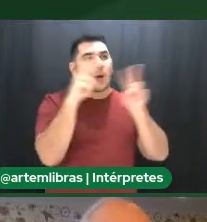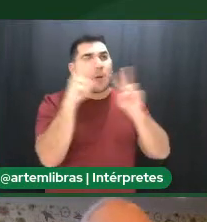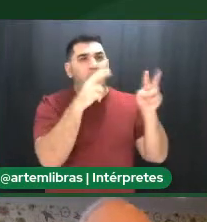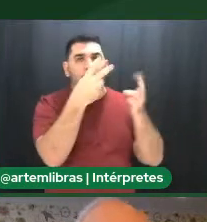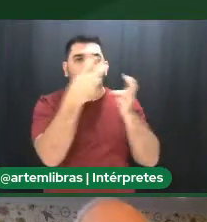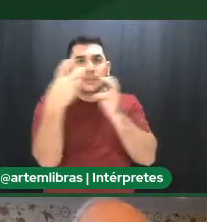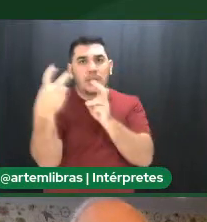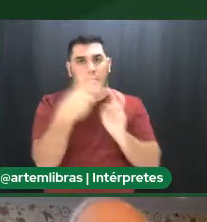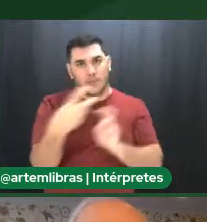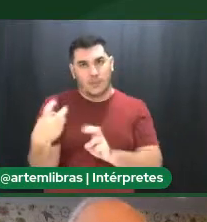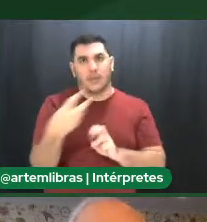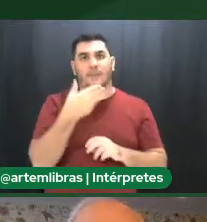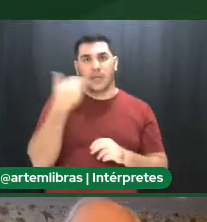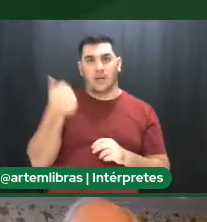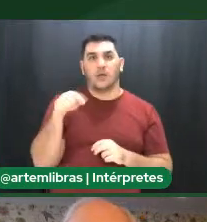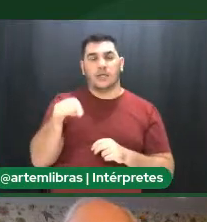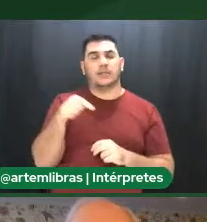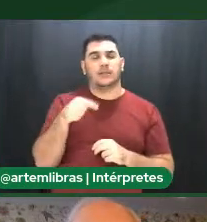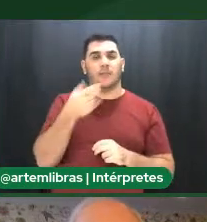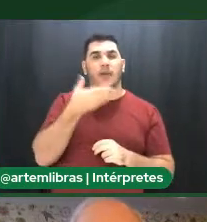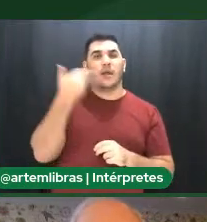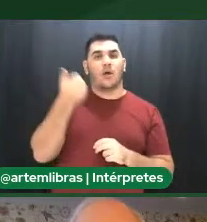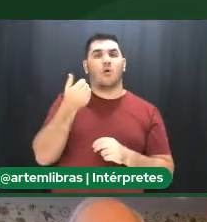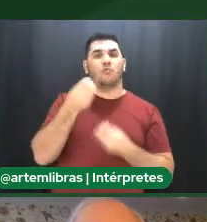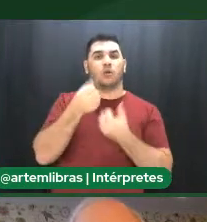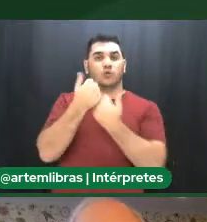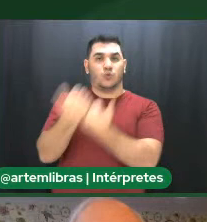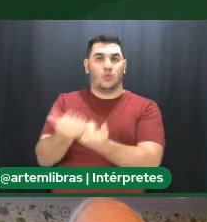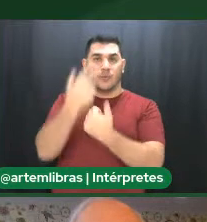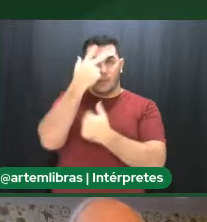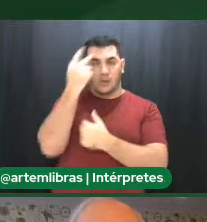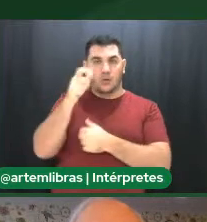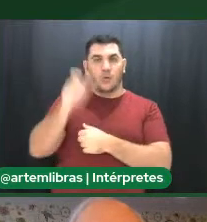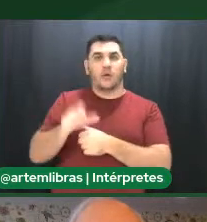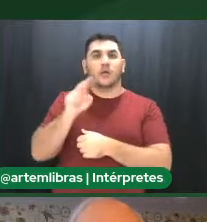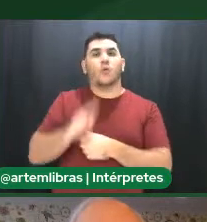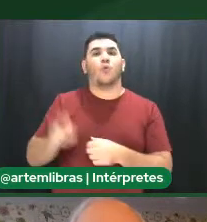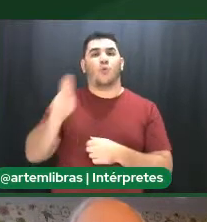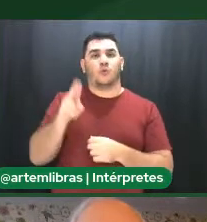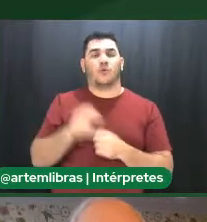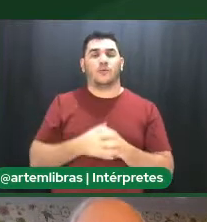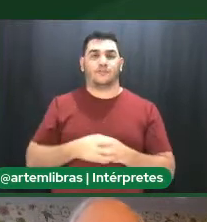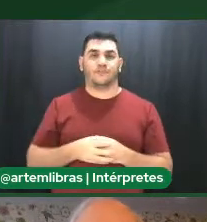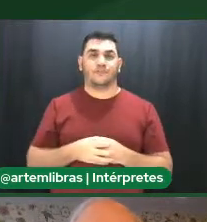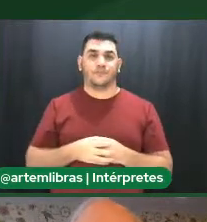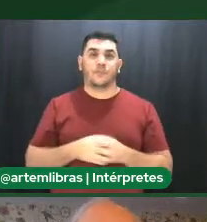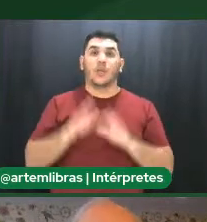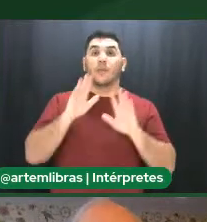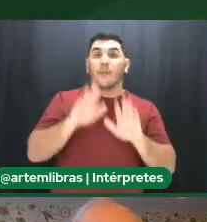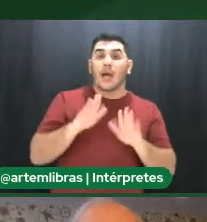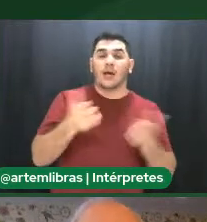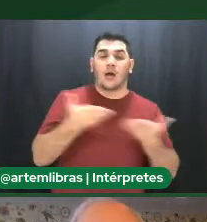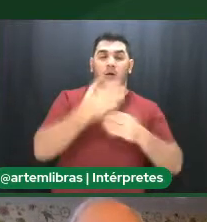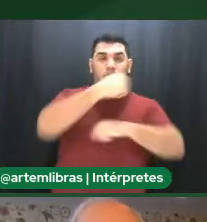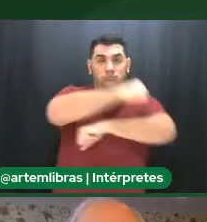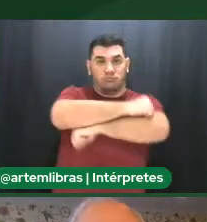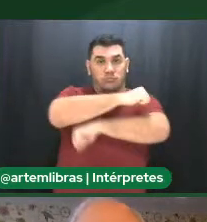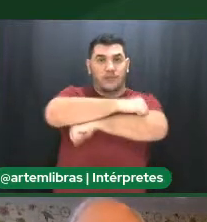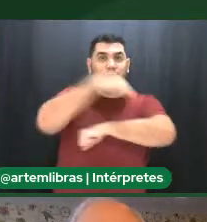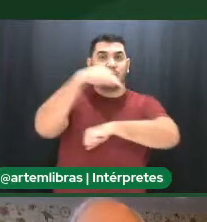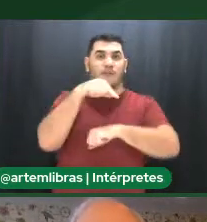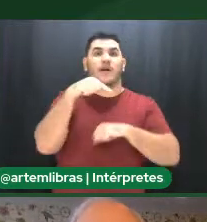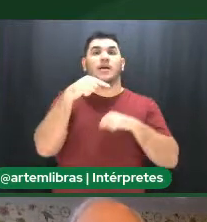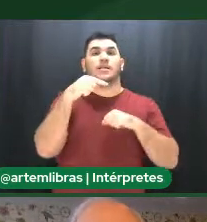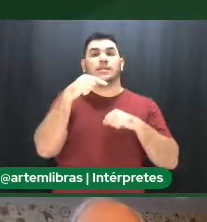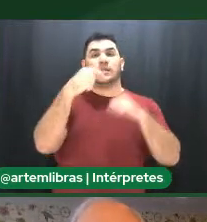And 98% of the explainable AI research is devoted to retrospective